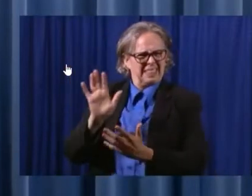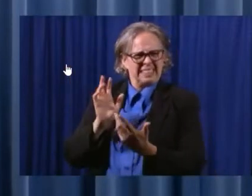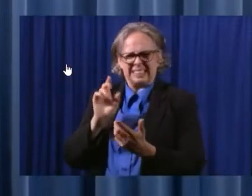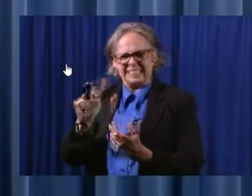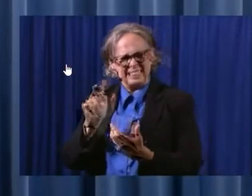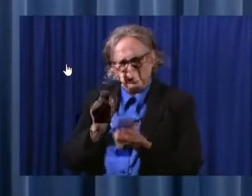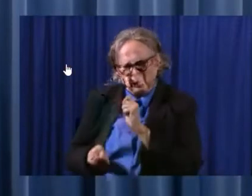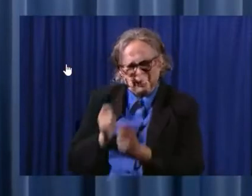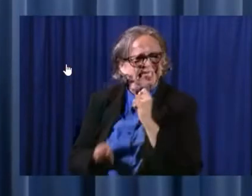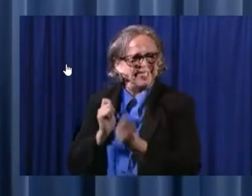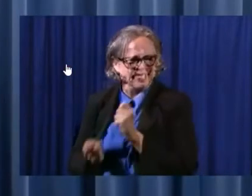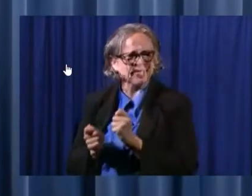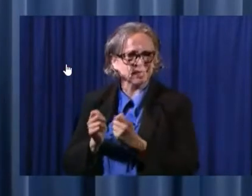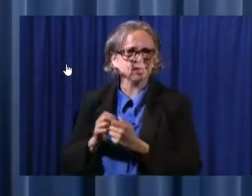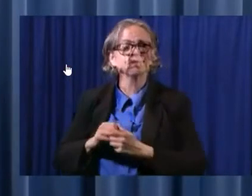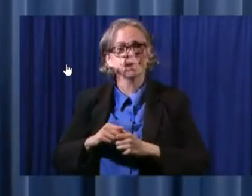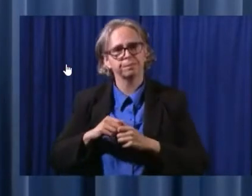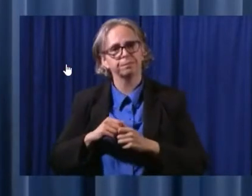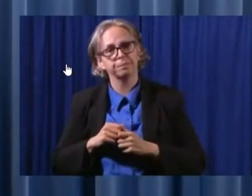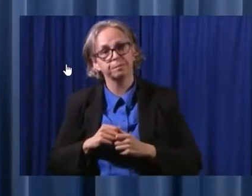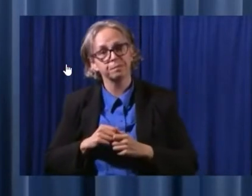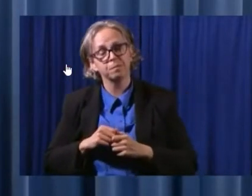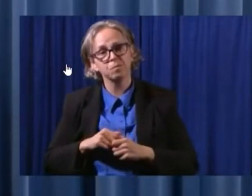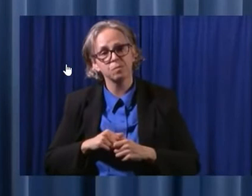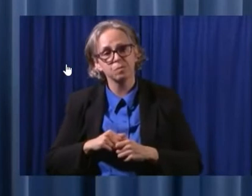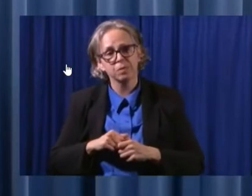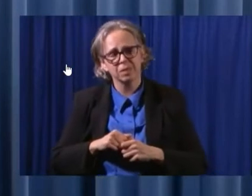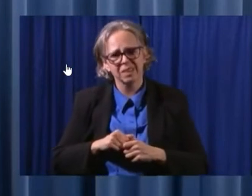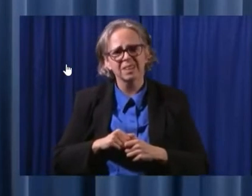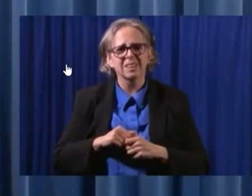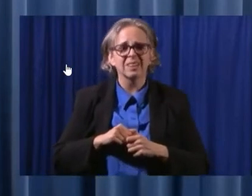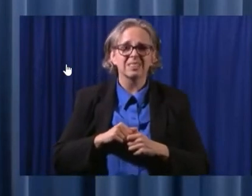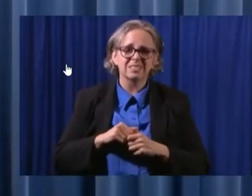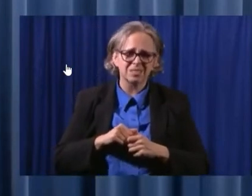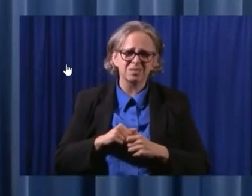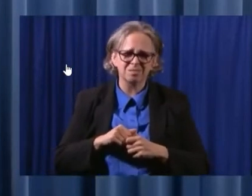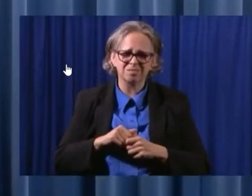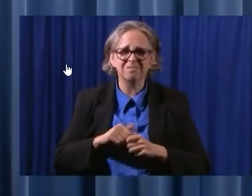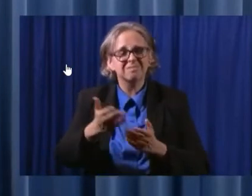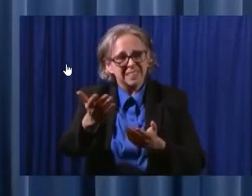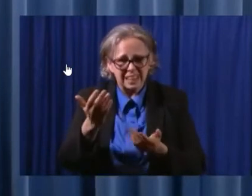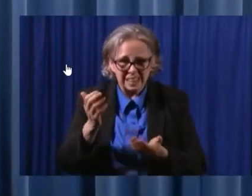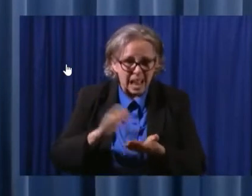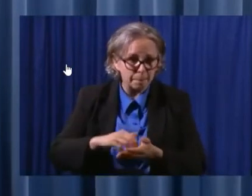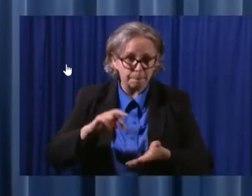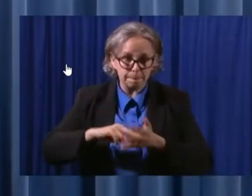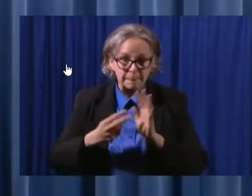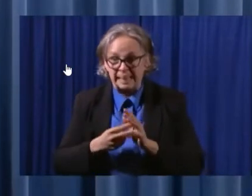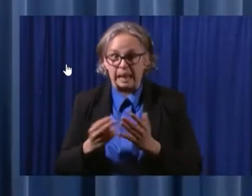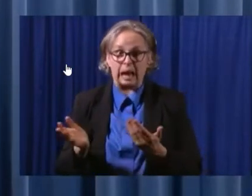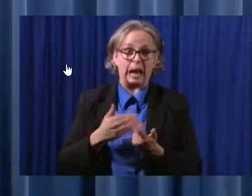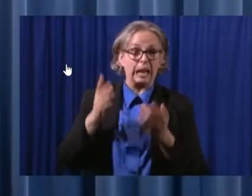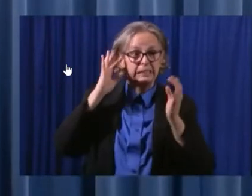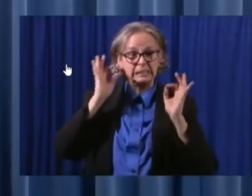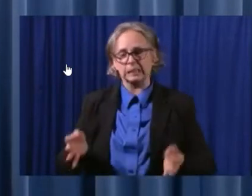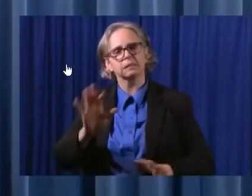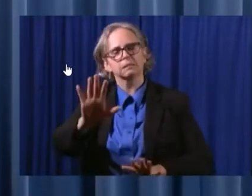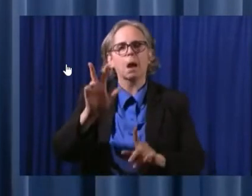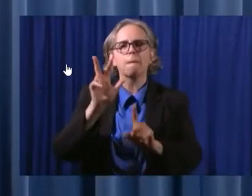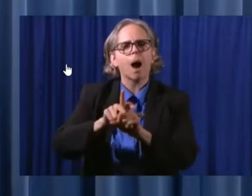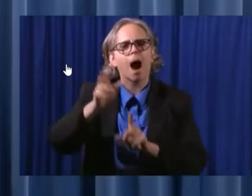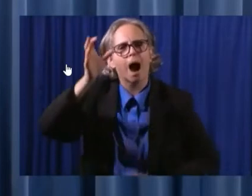moment. That's a long way of saying we just use common sense. We follow the science, we use